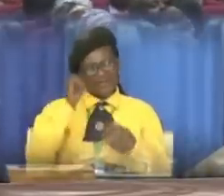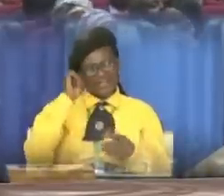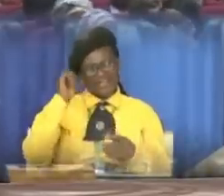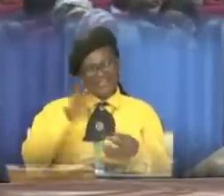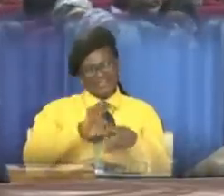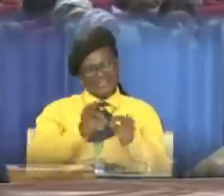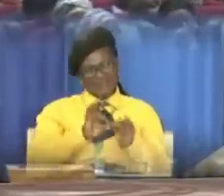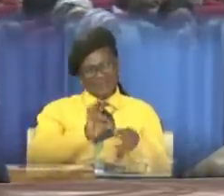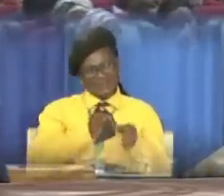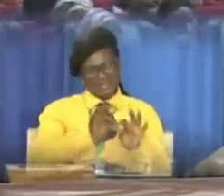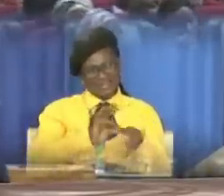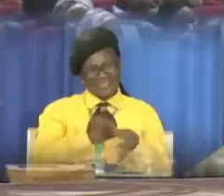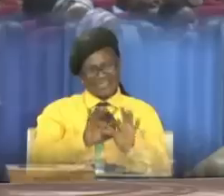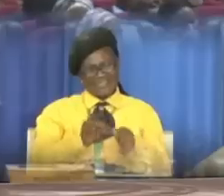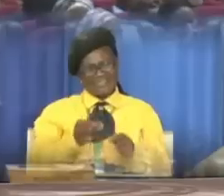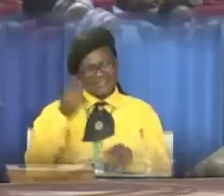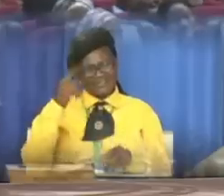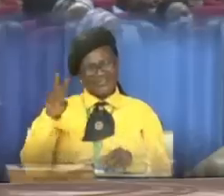And the